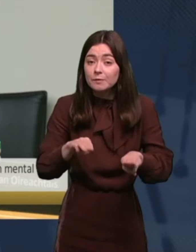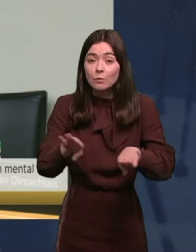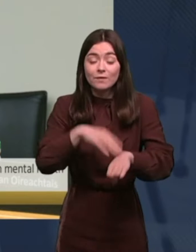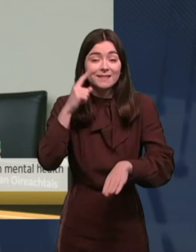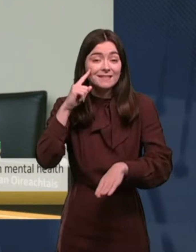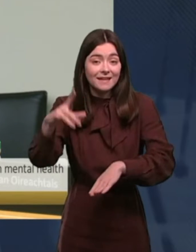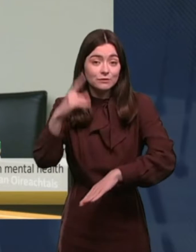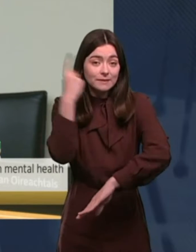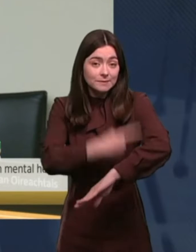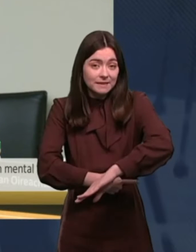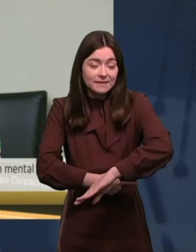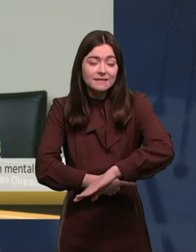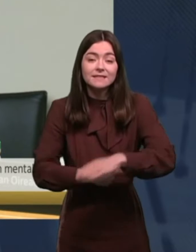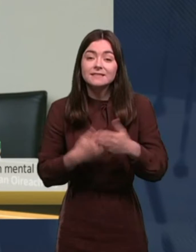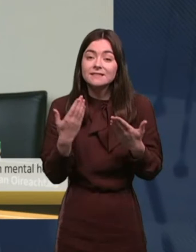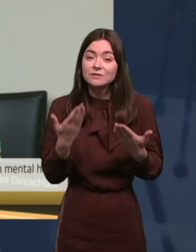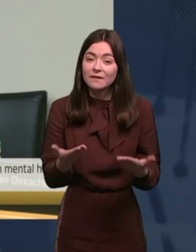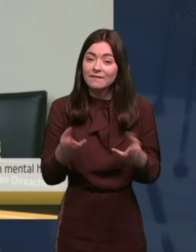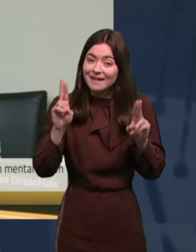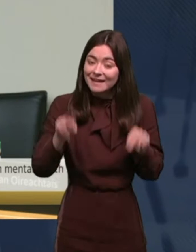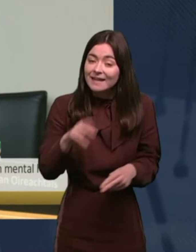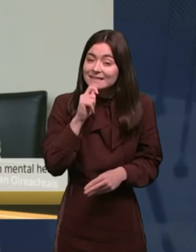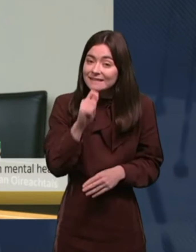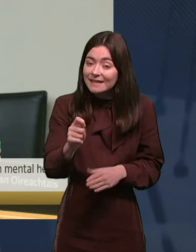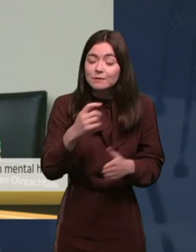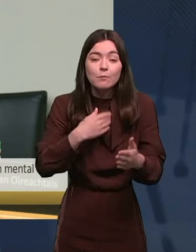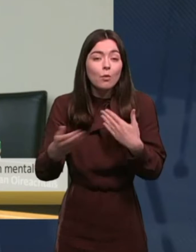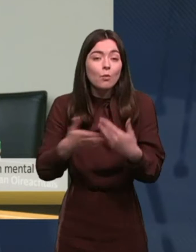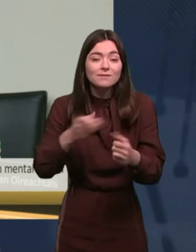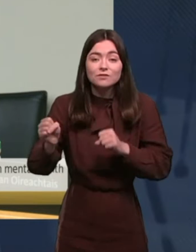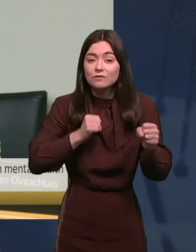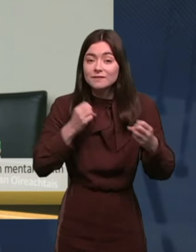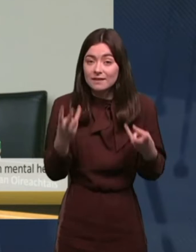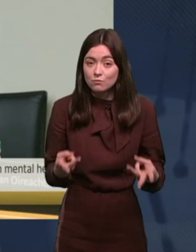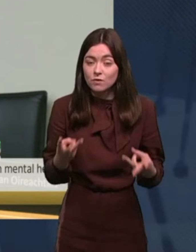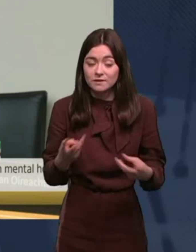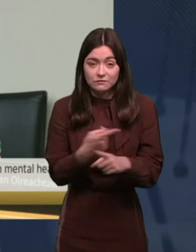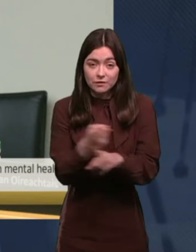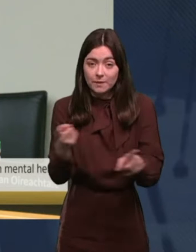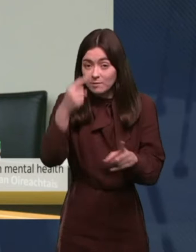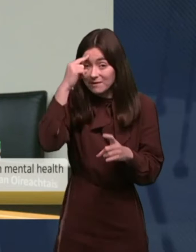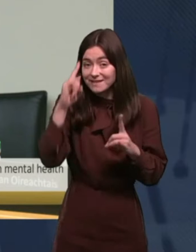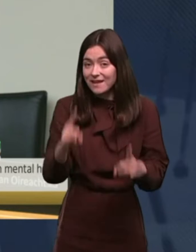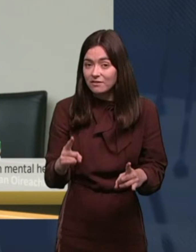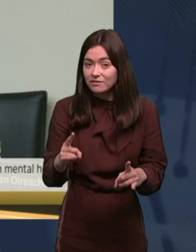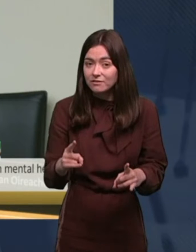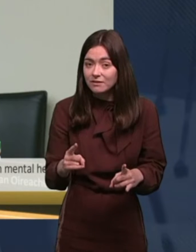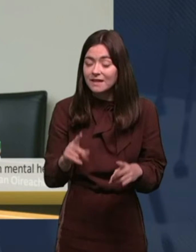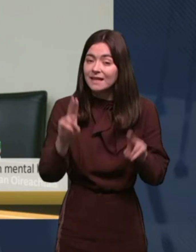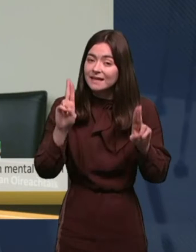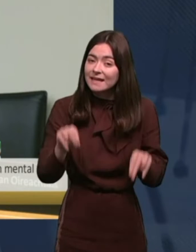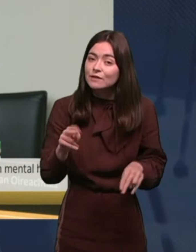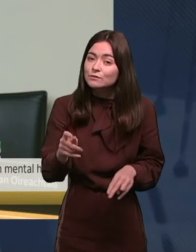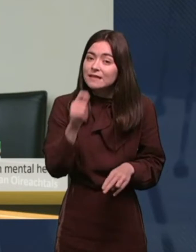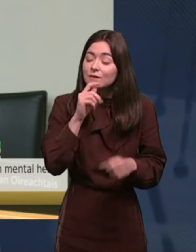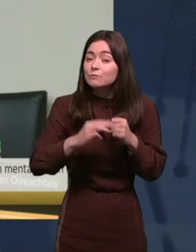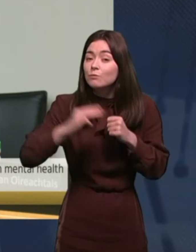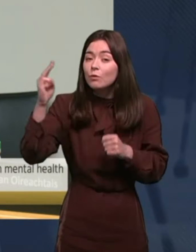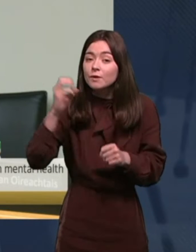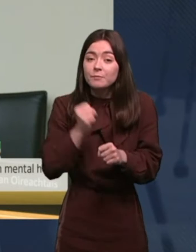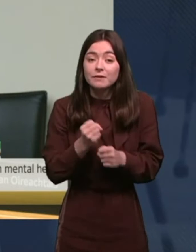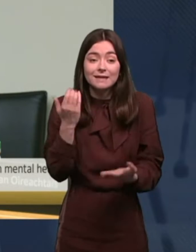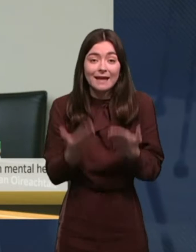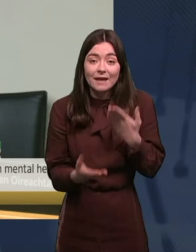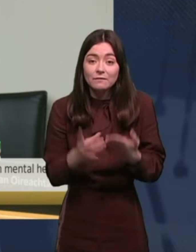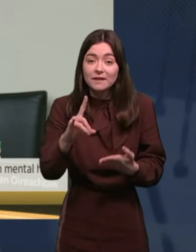disabilities themselves so that they can tell them what services they want for their mental health. Could you tell us more about how the HSE